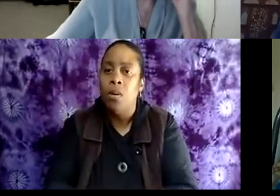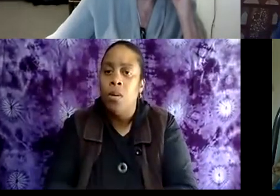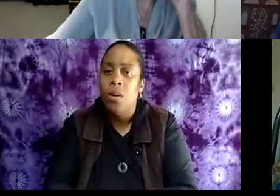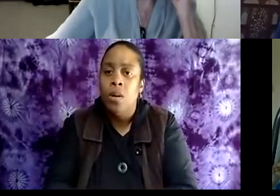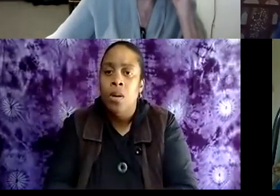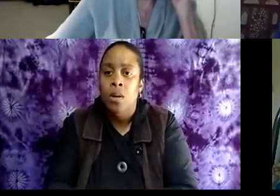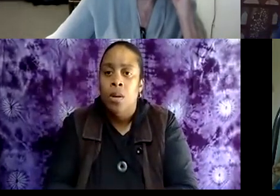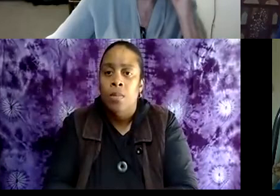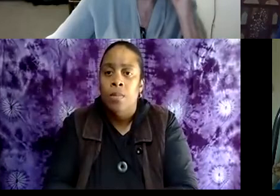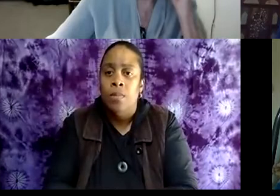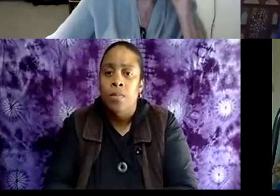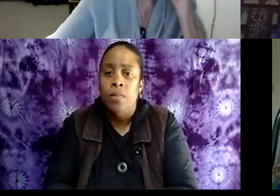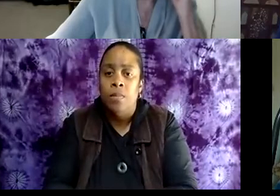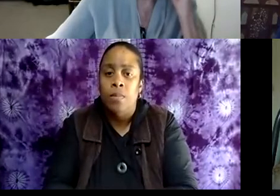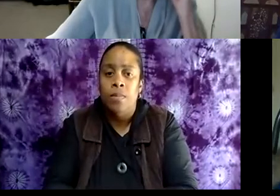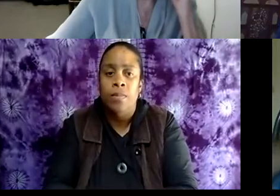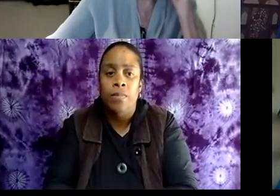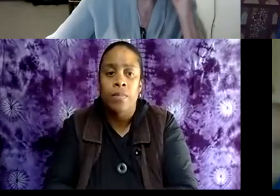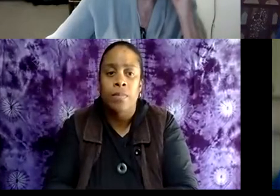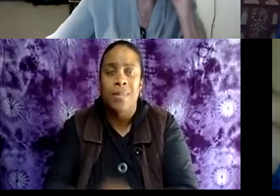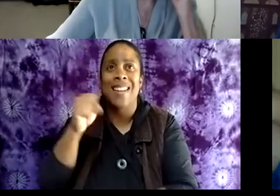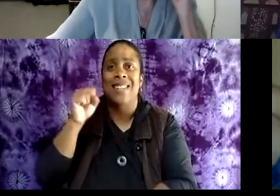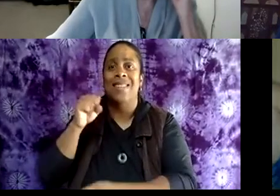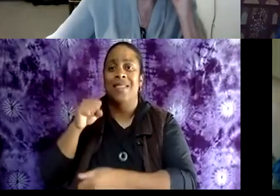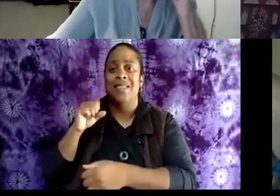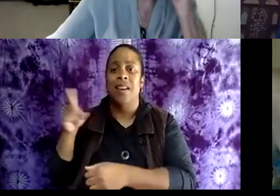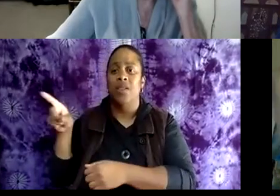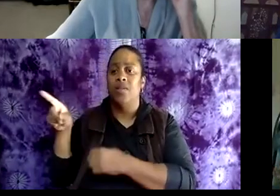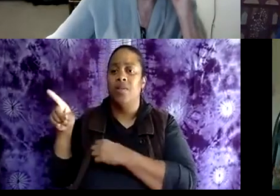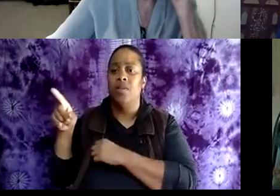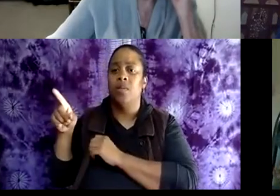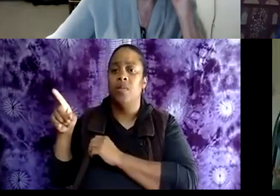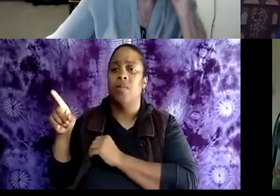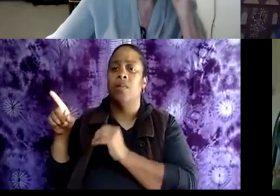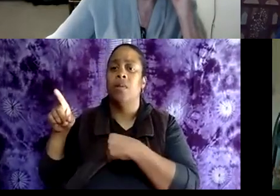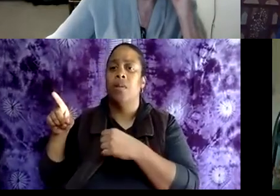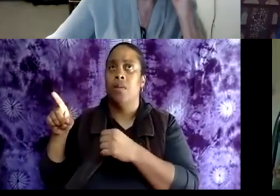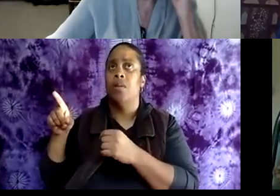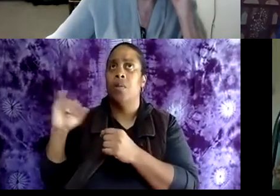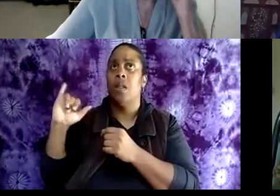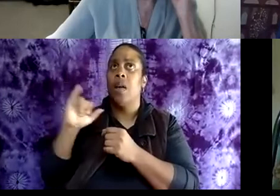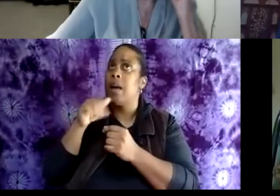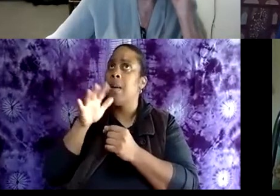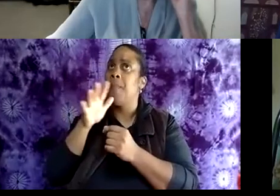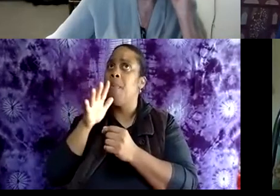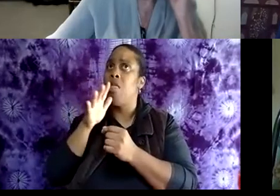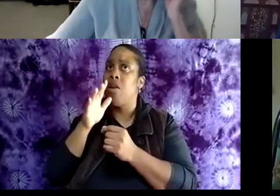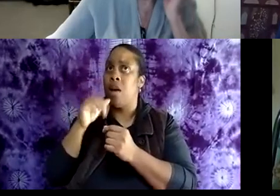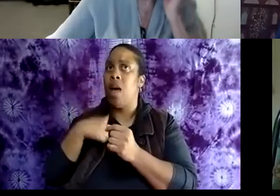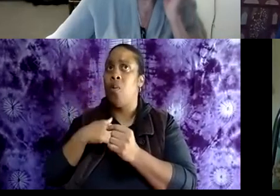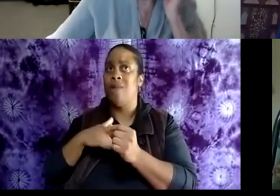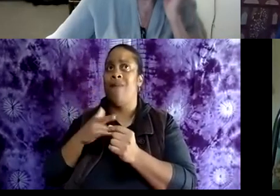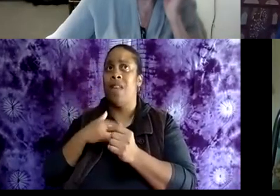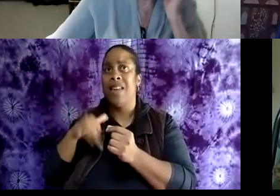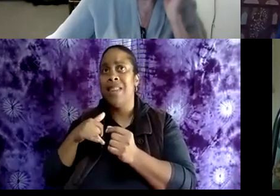for you. Yeah, she was definitely a mother, and that was the energy I was getting. I was getting